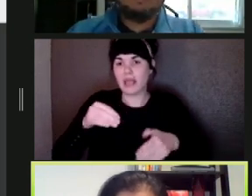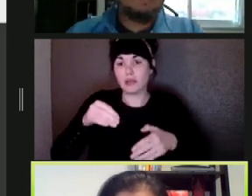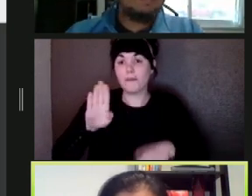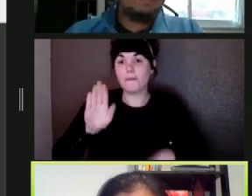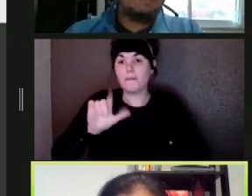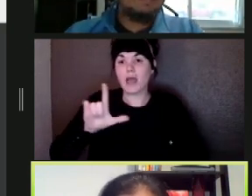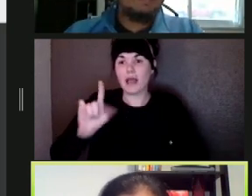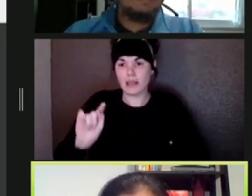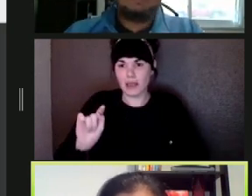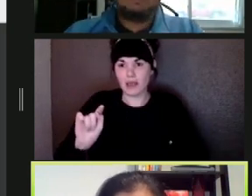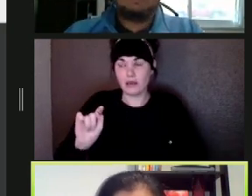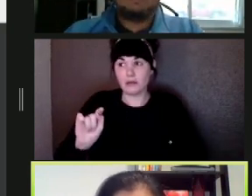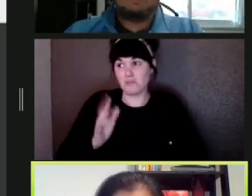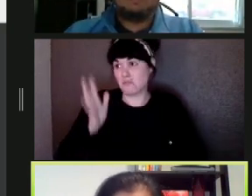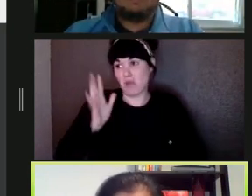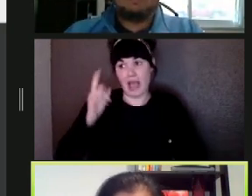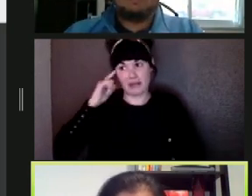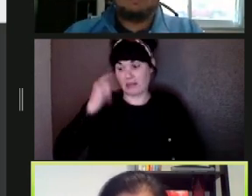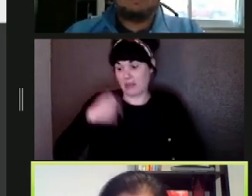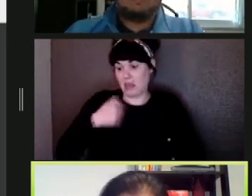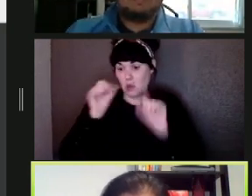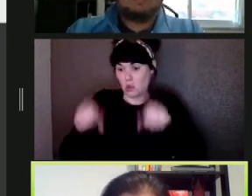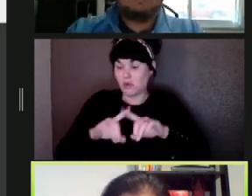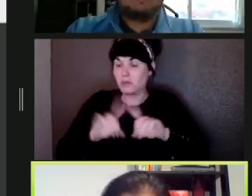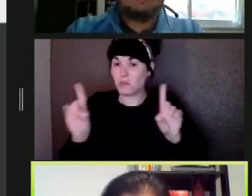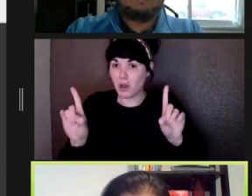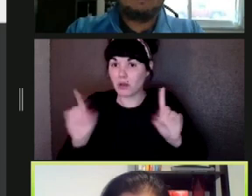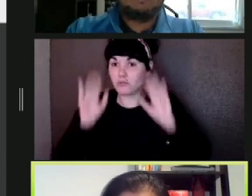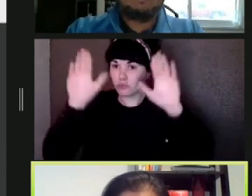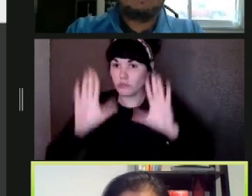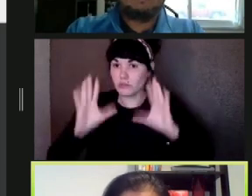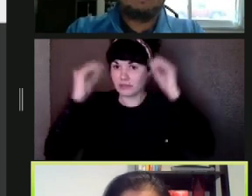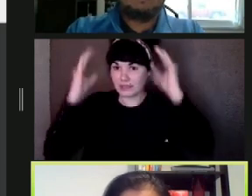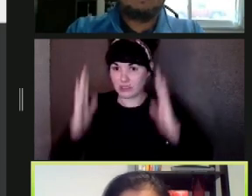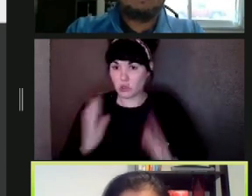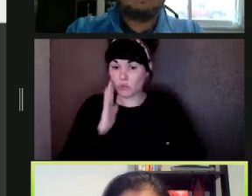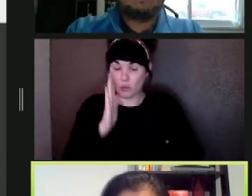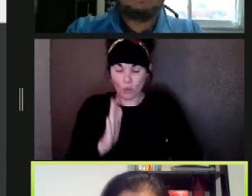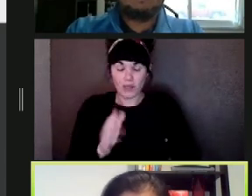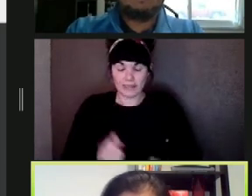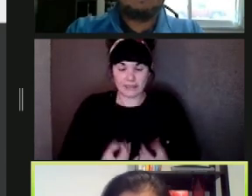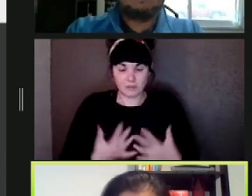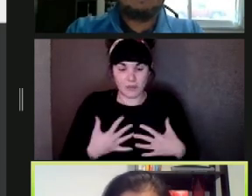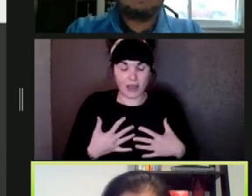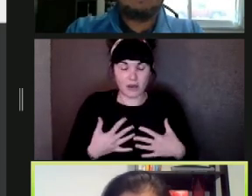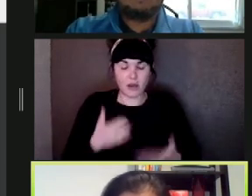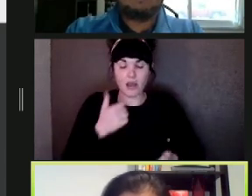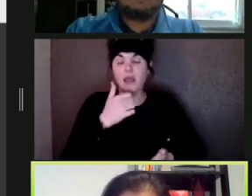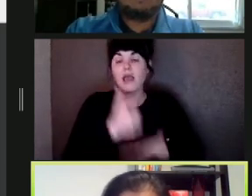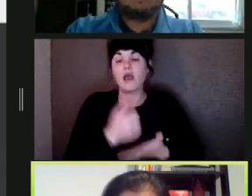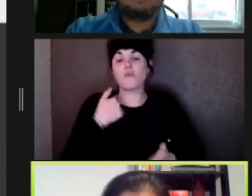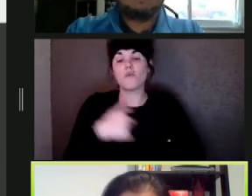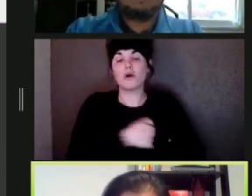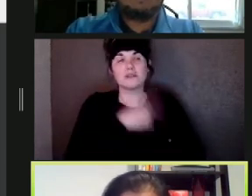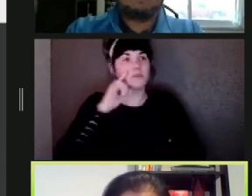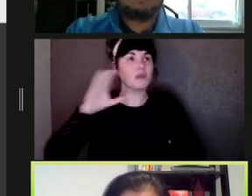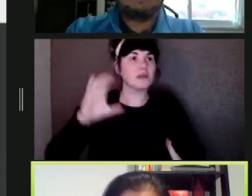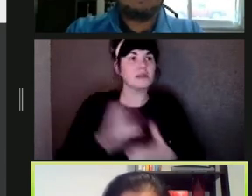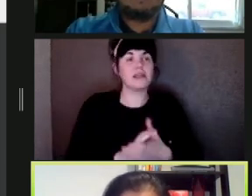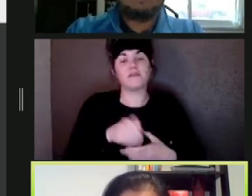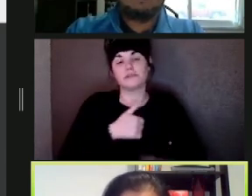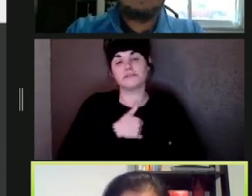And that's what great teachers do. They inspire, they teach us to believe in ourselves. They help us accomplish something that we never thought we'd accomplished before.